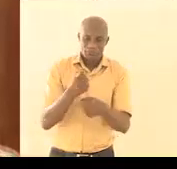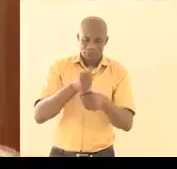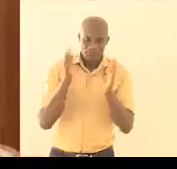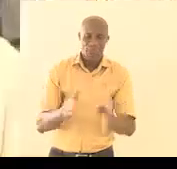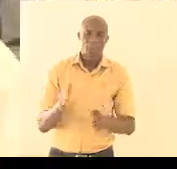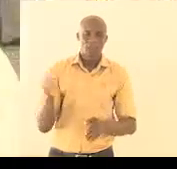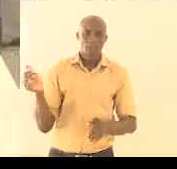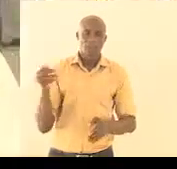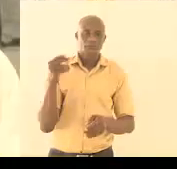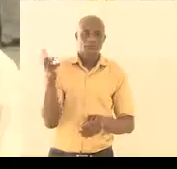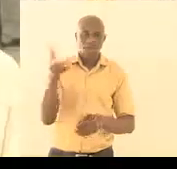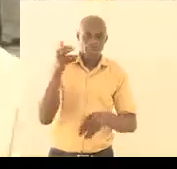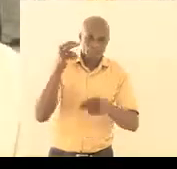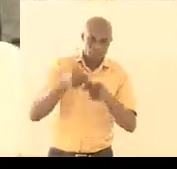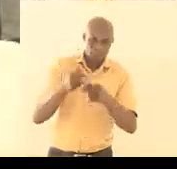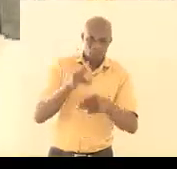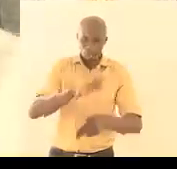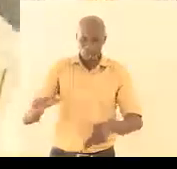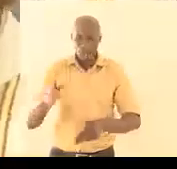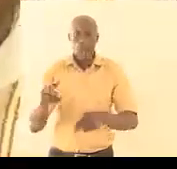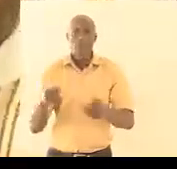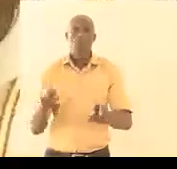our woundedness,